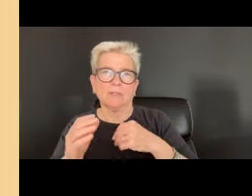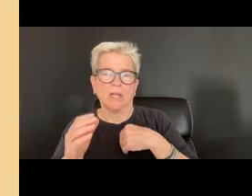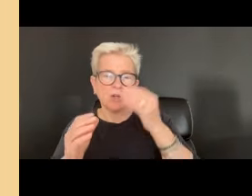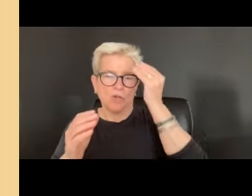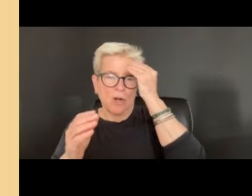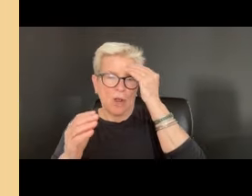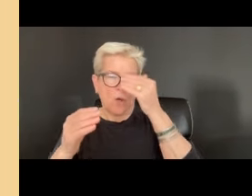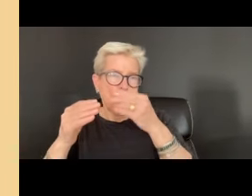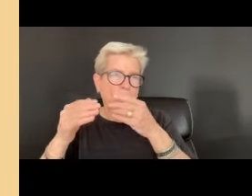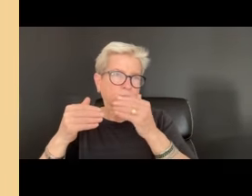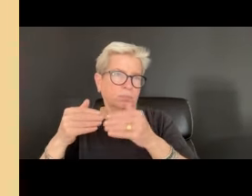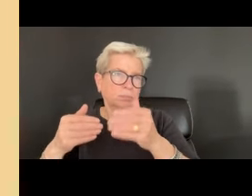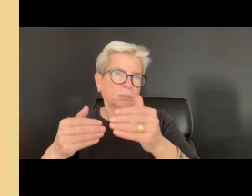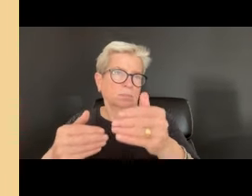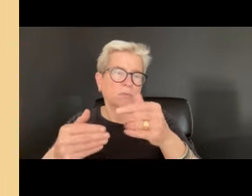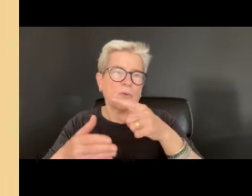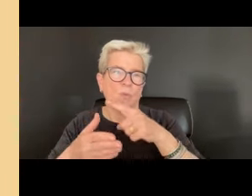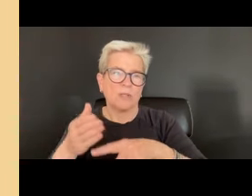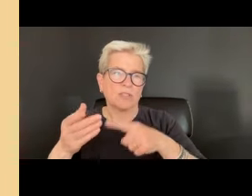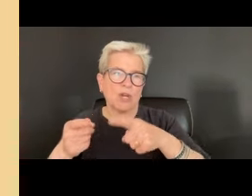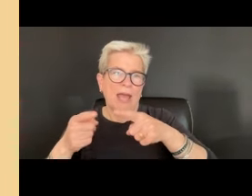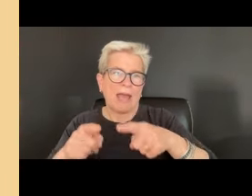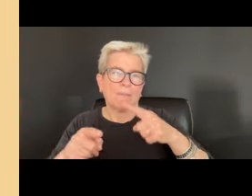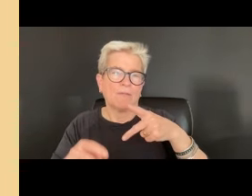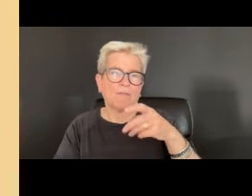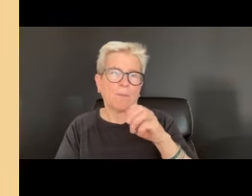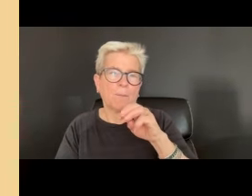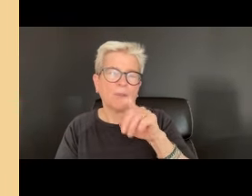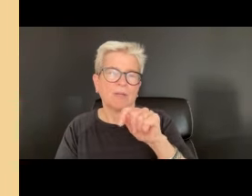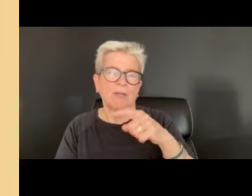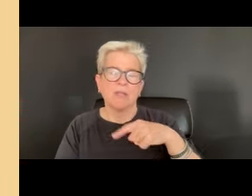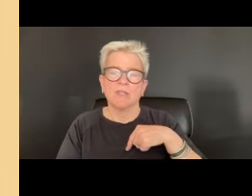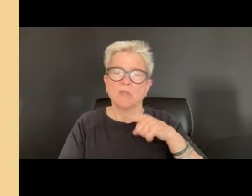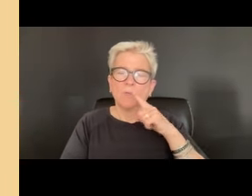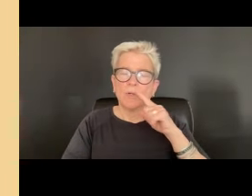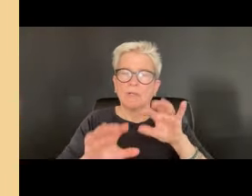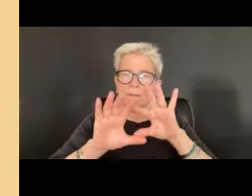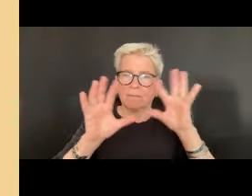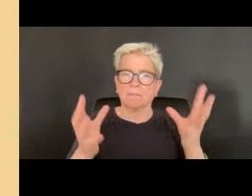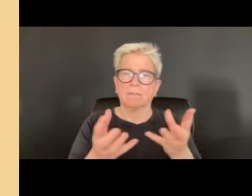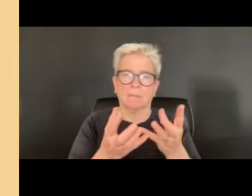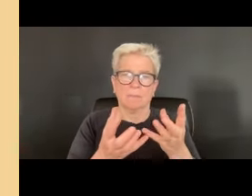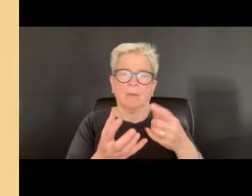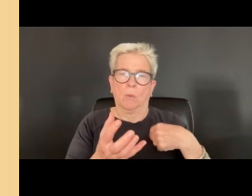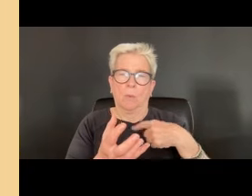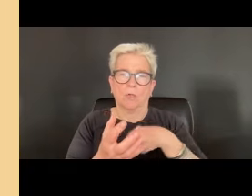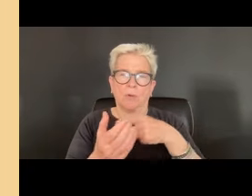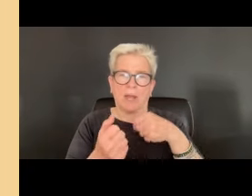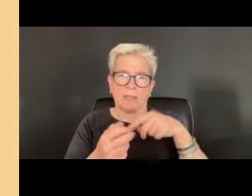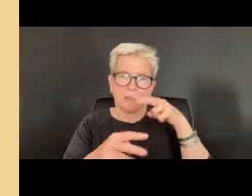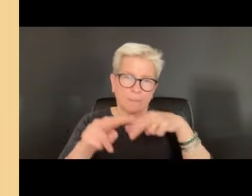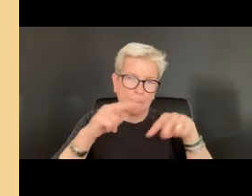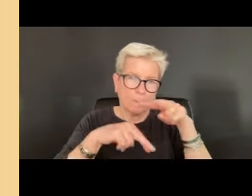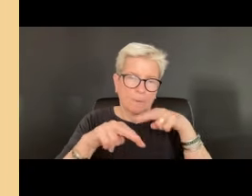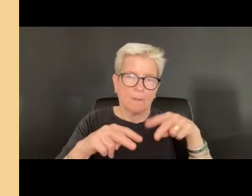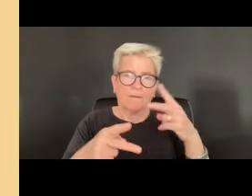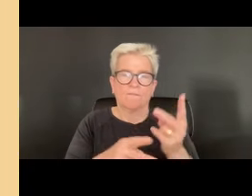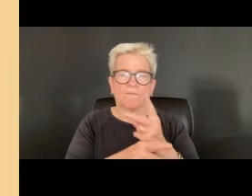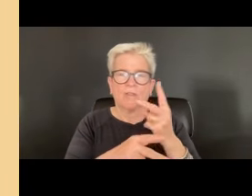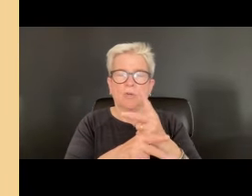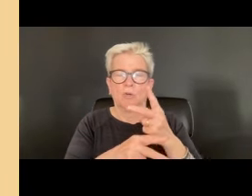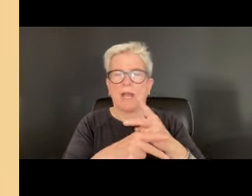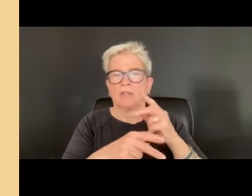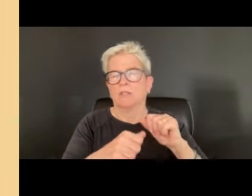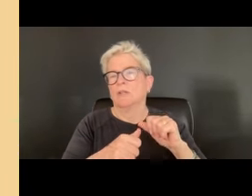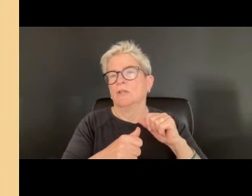city is doing as well. So this is really a full court press the city is engaged in to try to address our housing challenges. And the comp plan